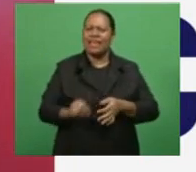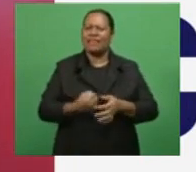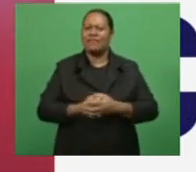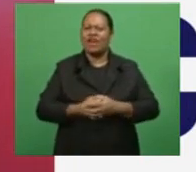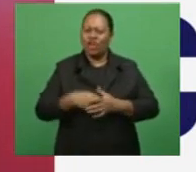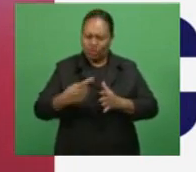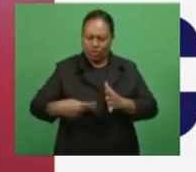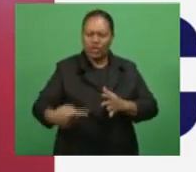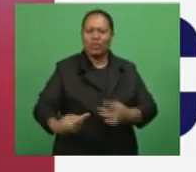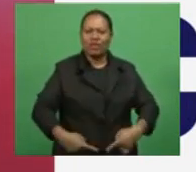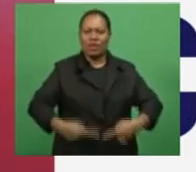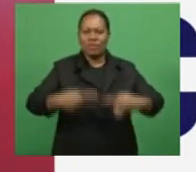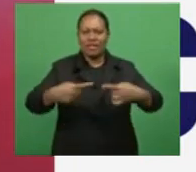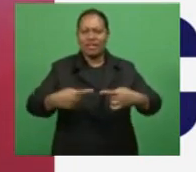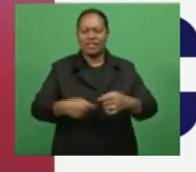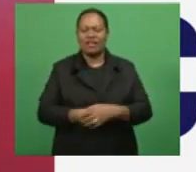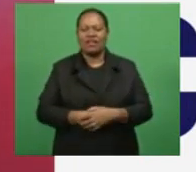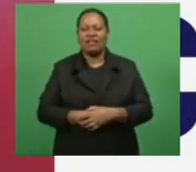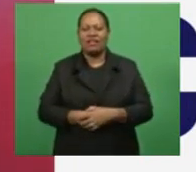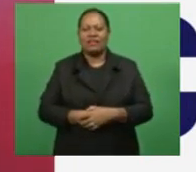competitions